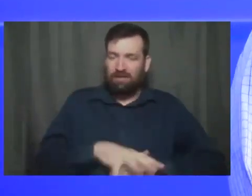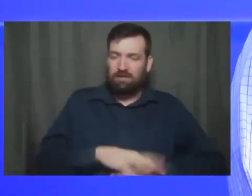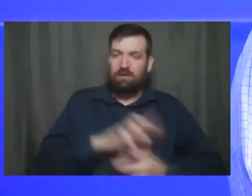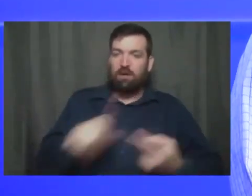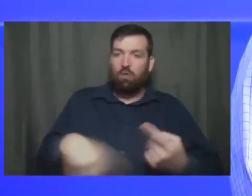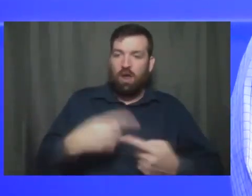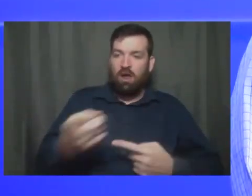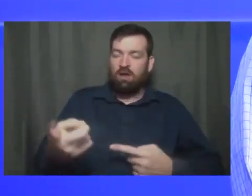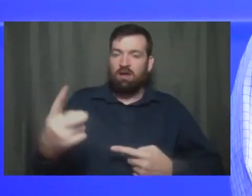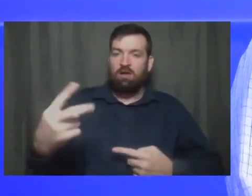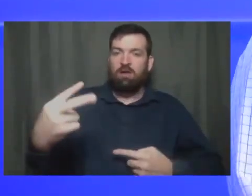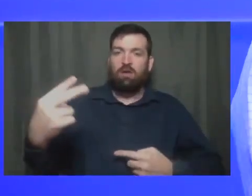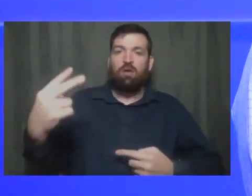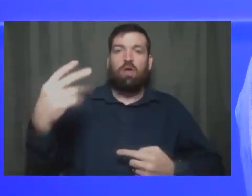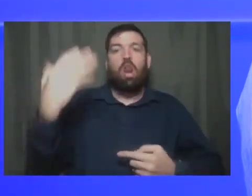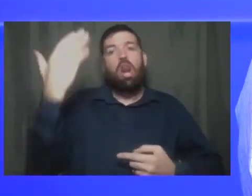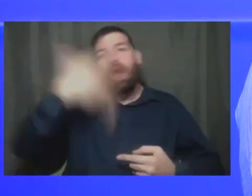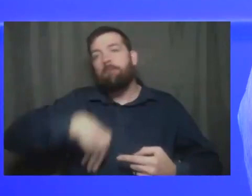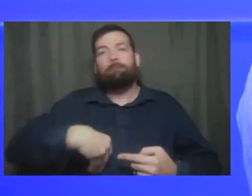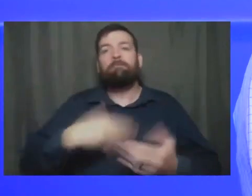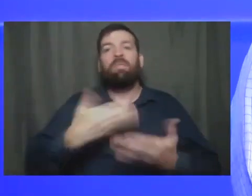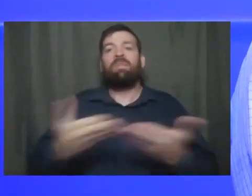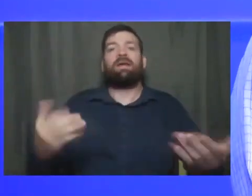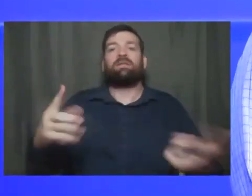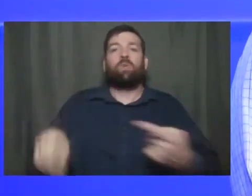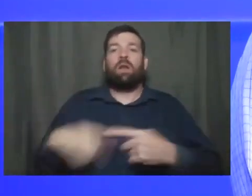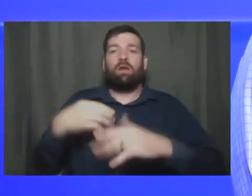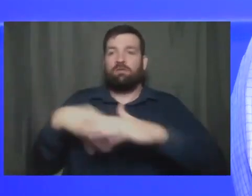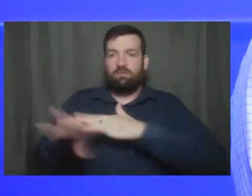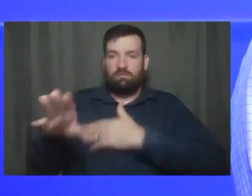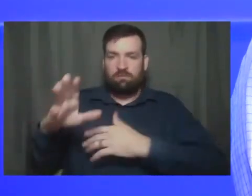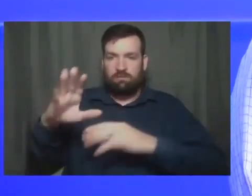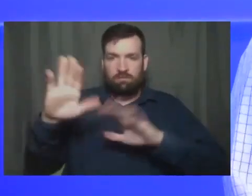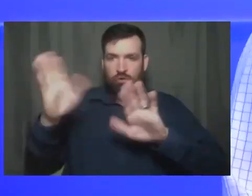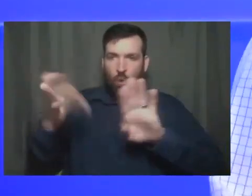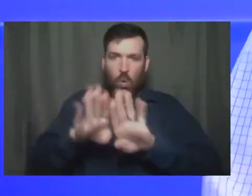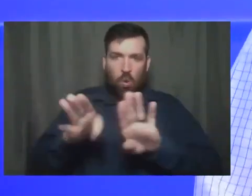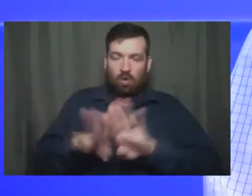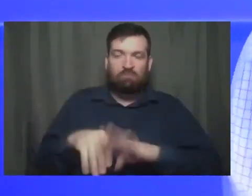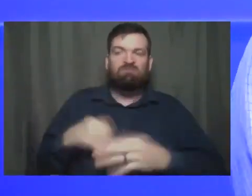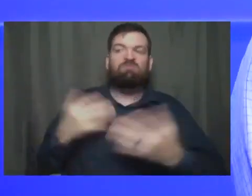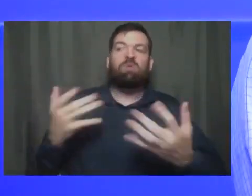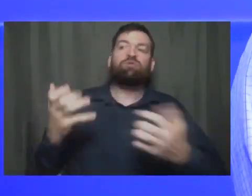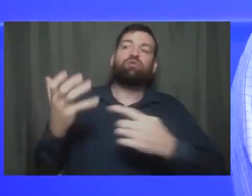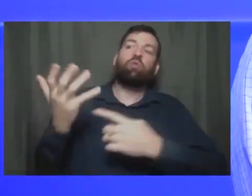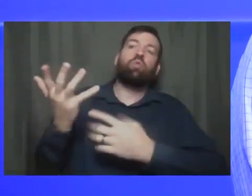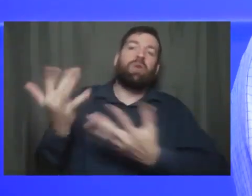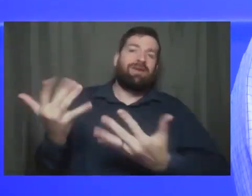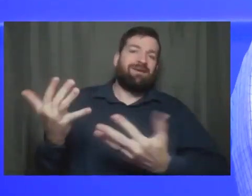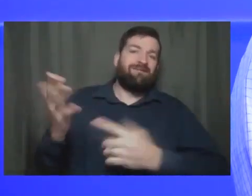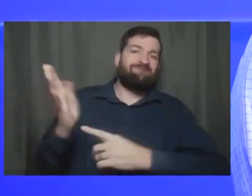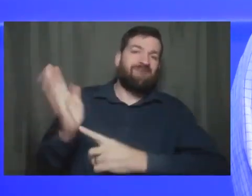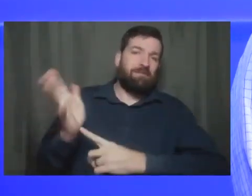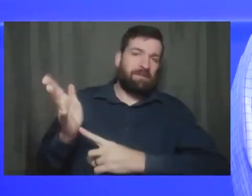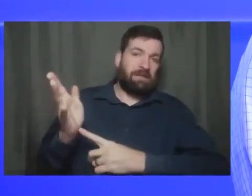things at home as soon as I walk through the door, and I'd like you to wait 5 minutes before I come home, or as I've come home, before you kind of attack me as I come